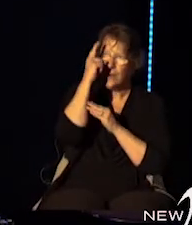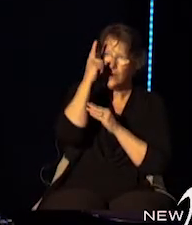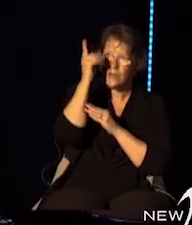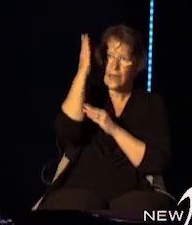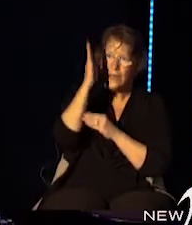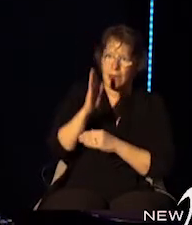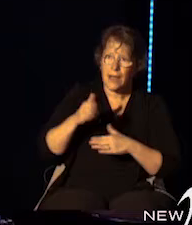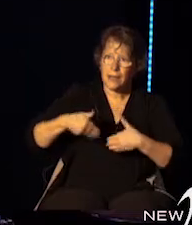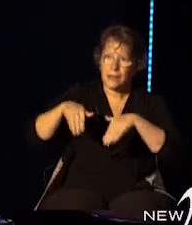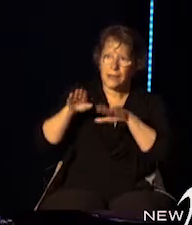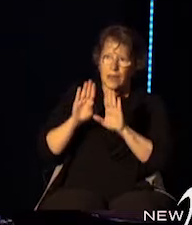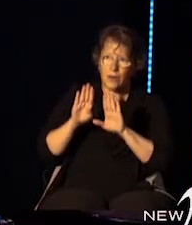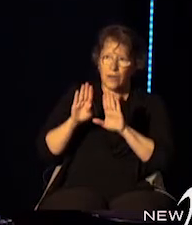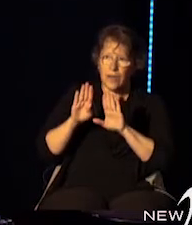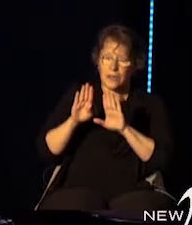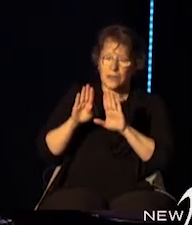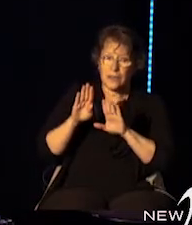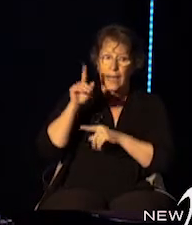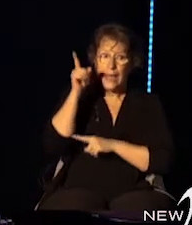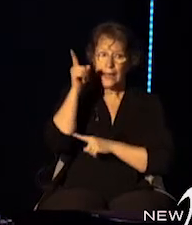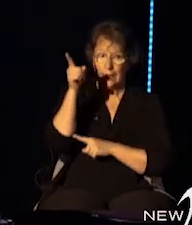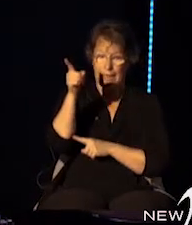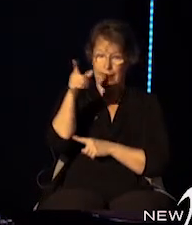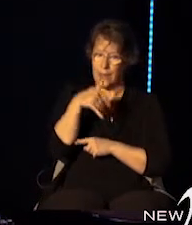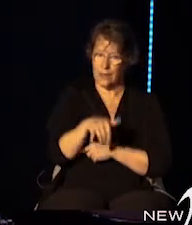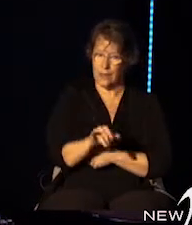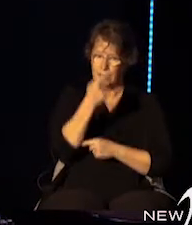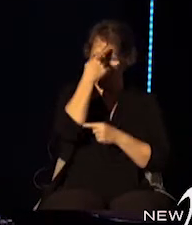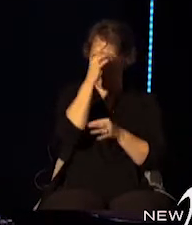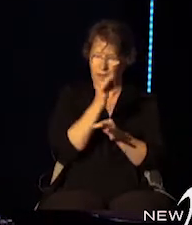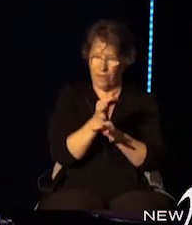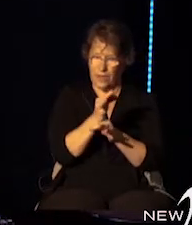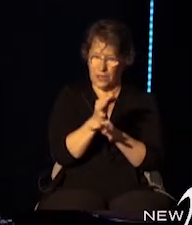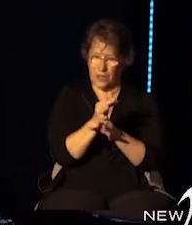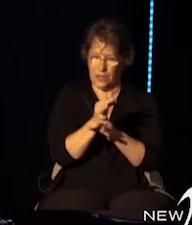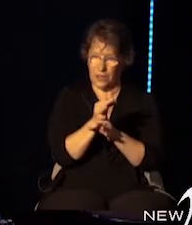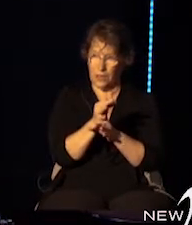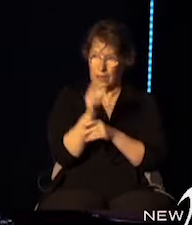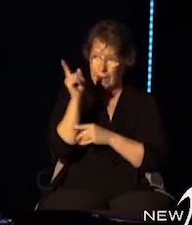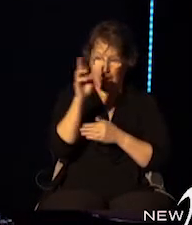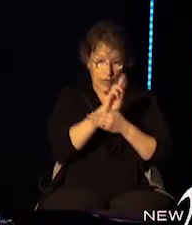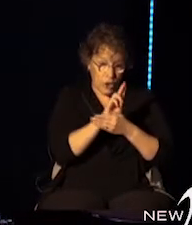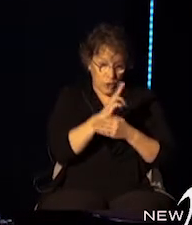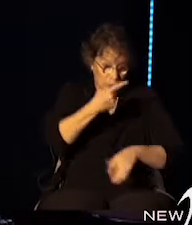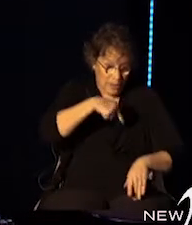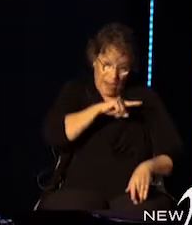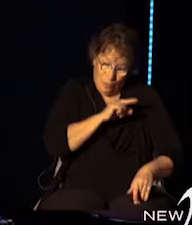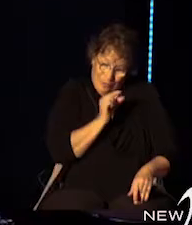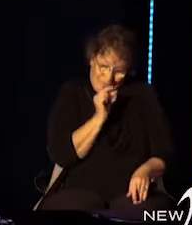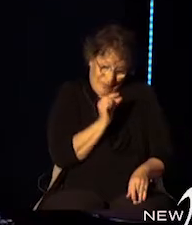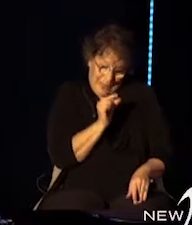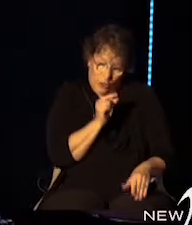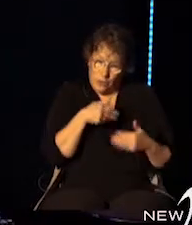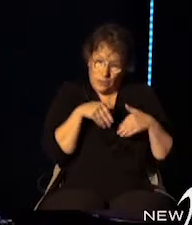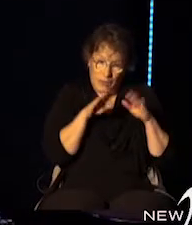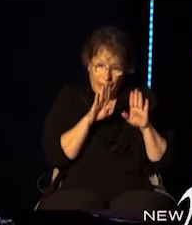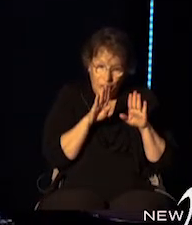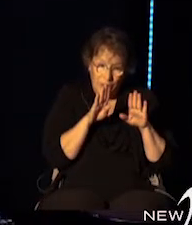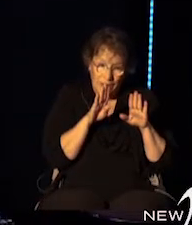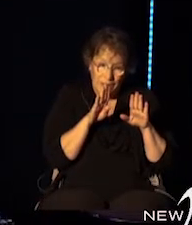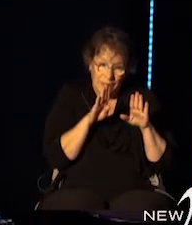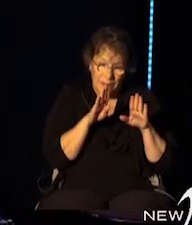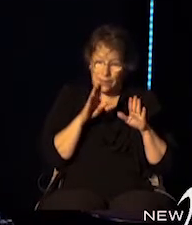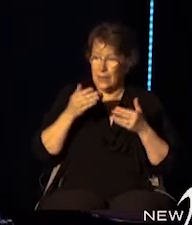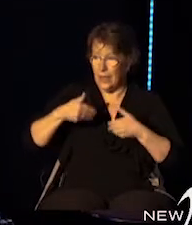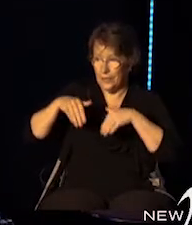God was faithful. And he used our little sacrifice, and he used the sacrifice of the church, the little bitty